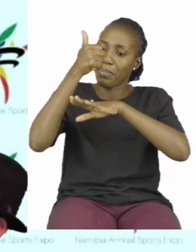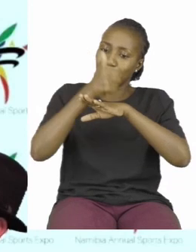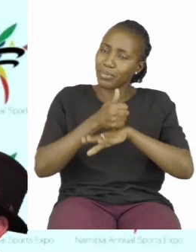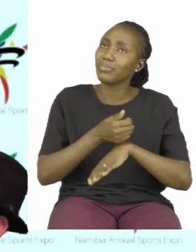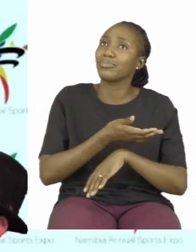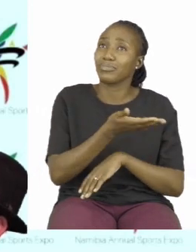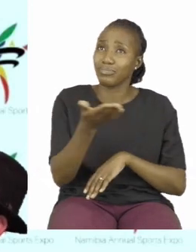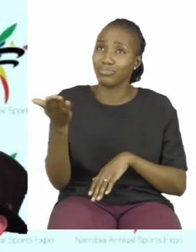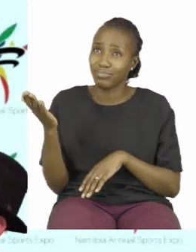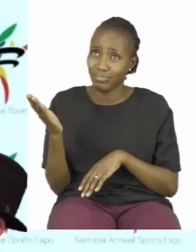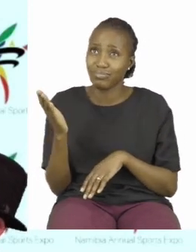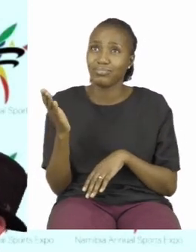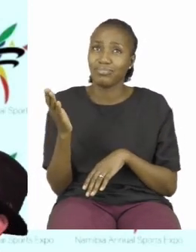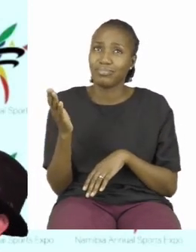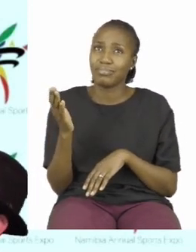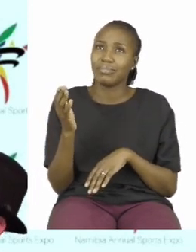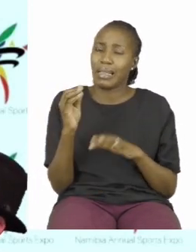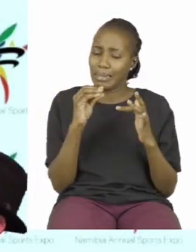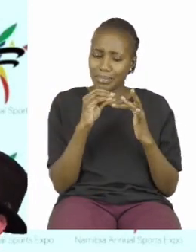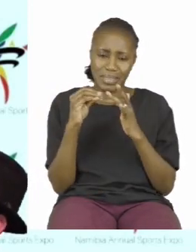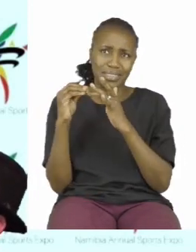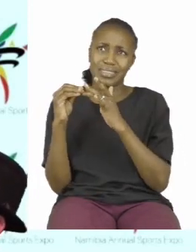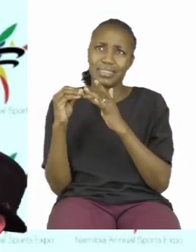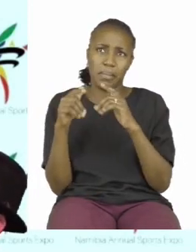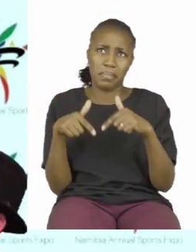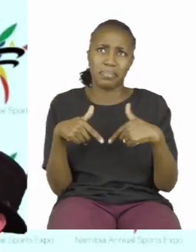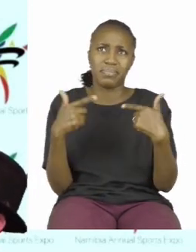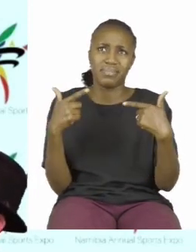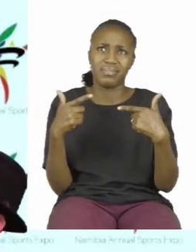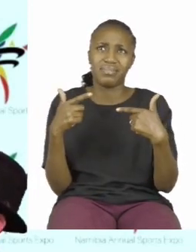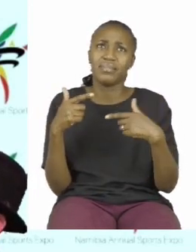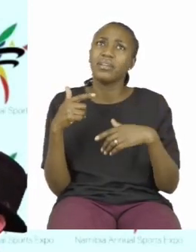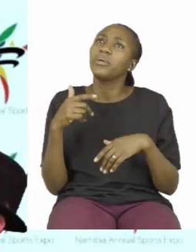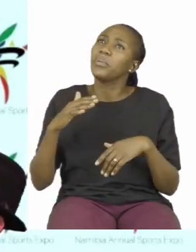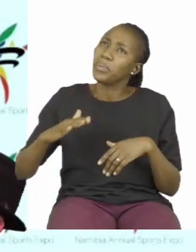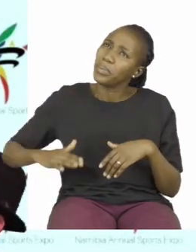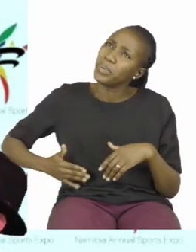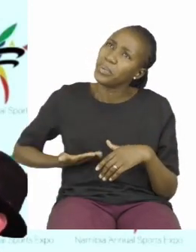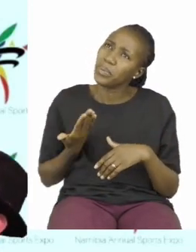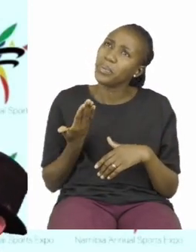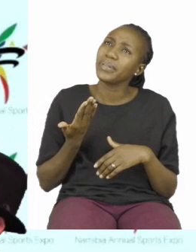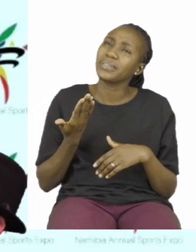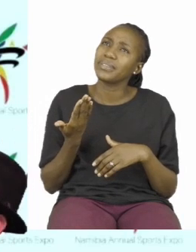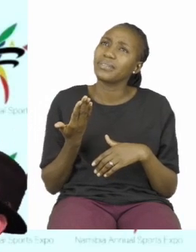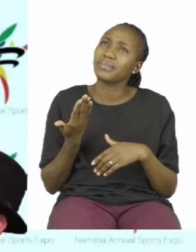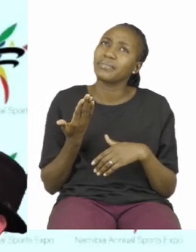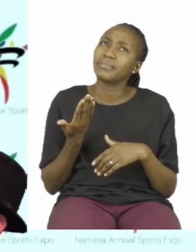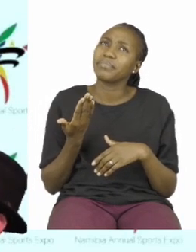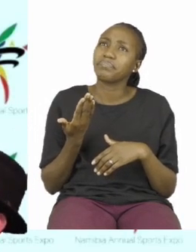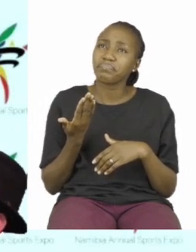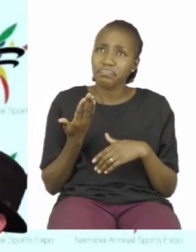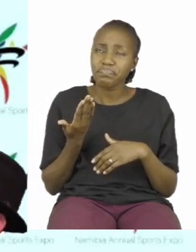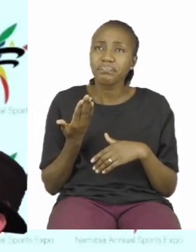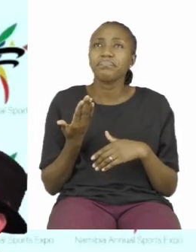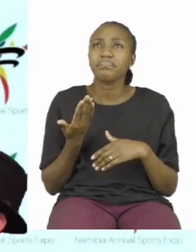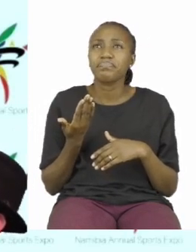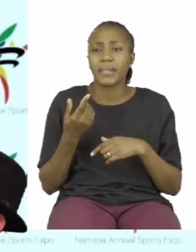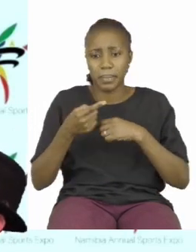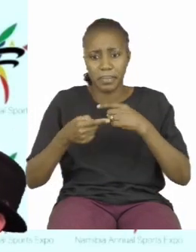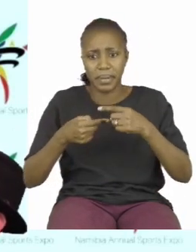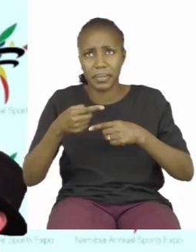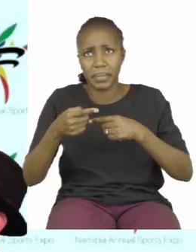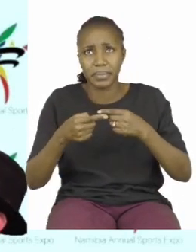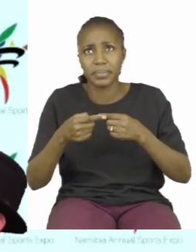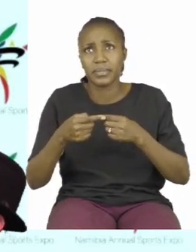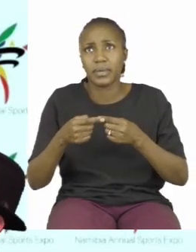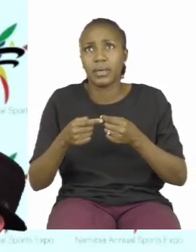Mm. Especially our league, we want that to come on board as well. We are in the process of seeking